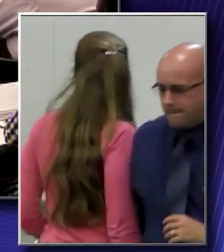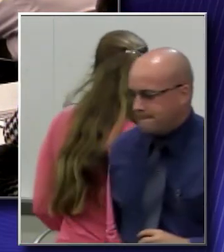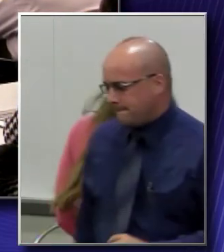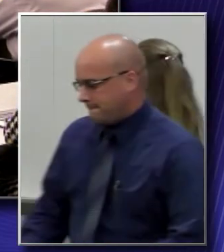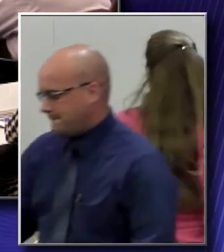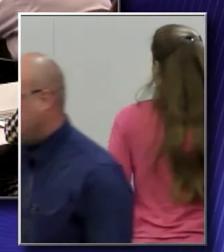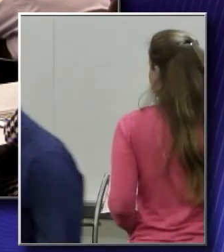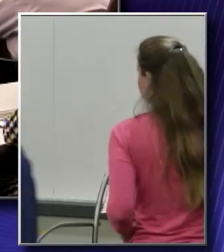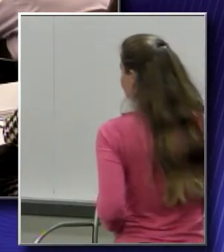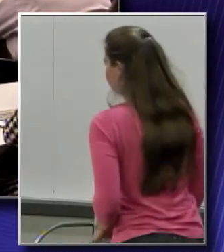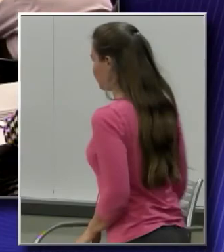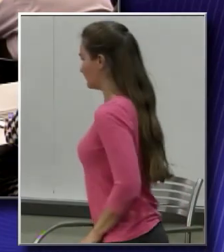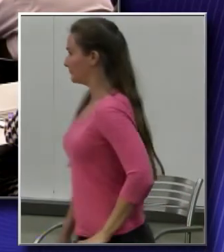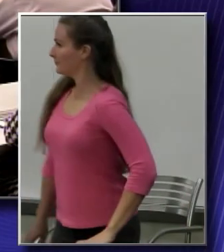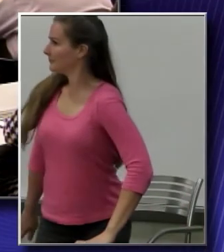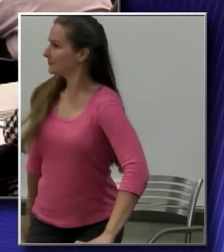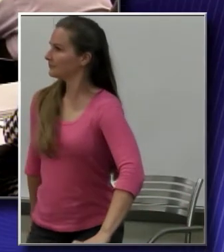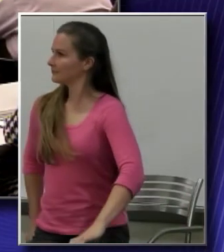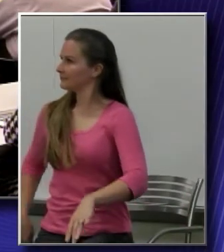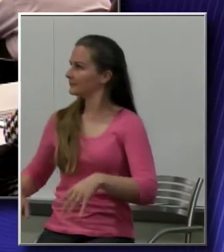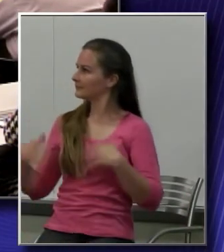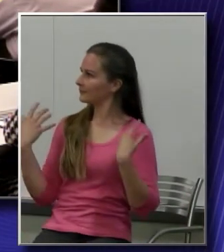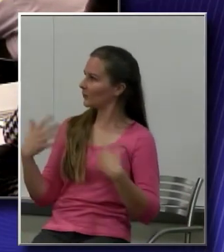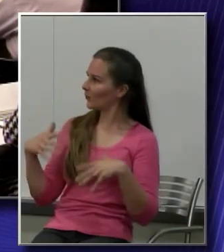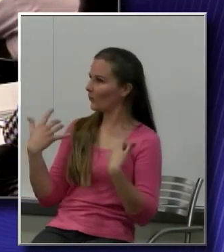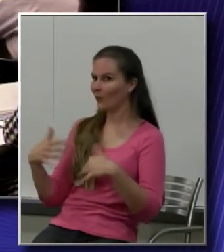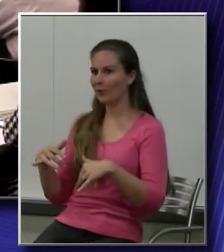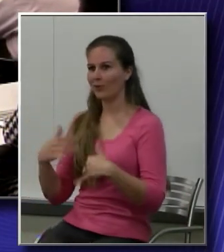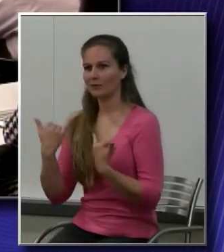Well, it's suddenly become lonely at the microphones.